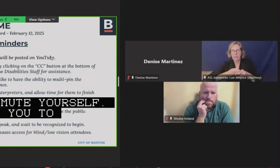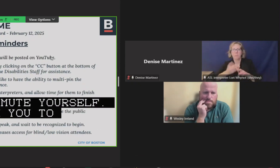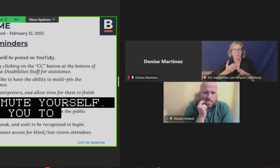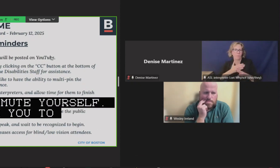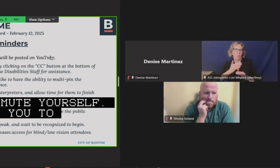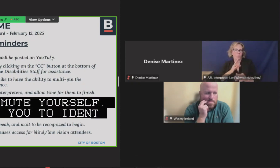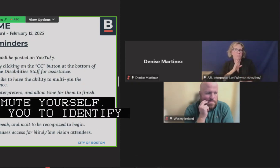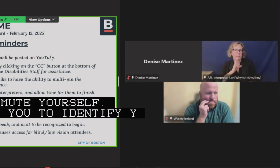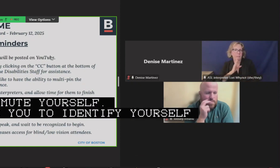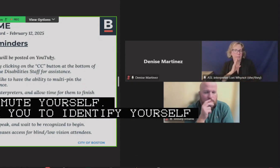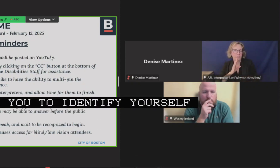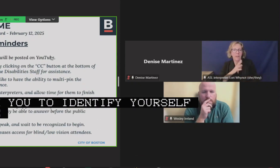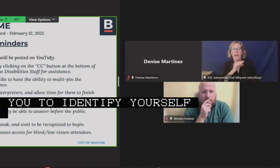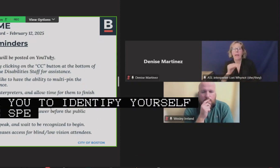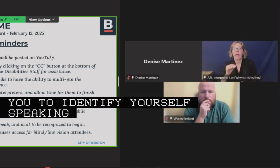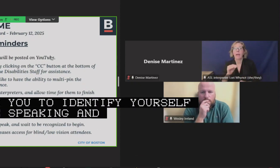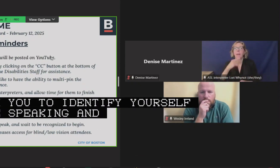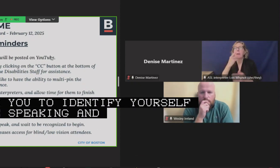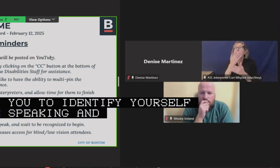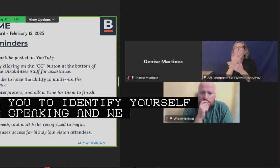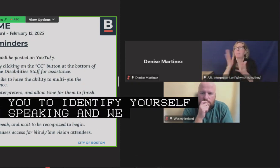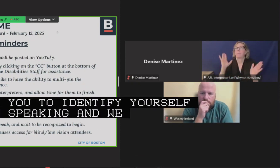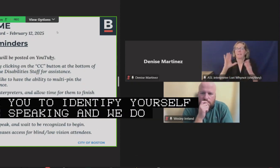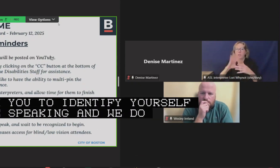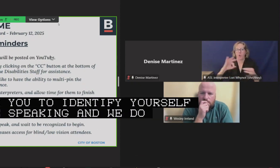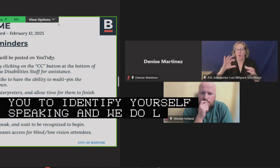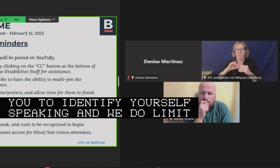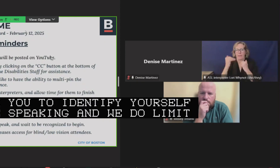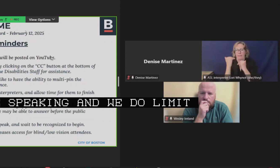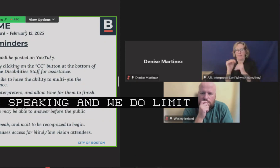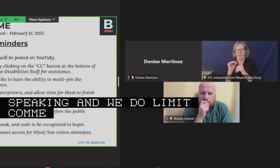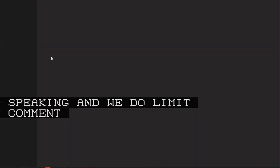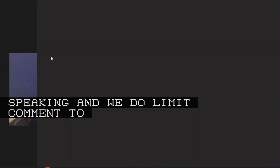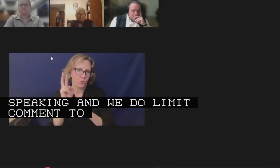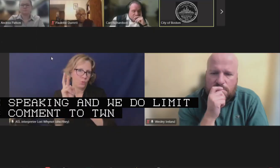do limit public comment to 2 minutes. Thank you so much.